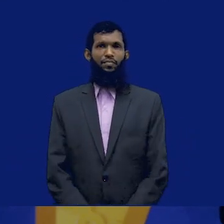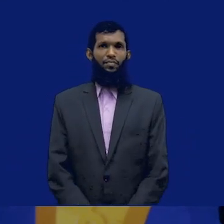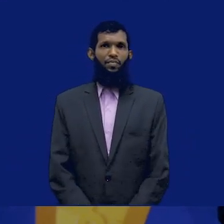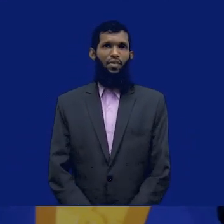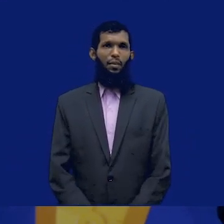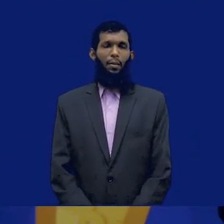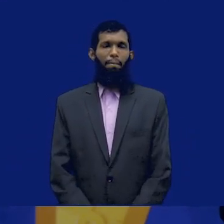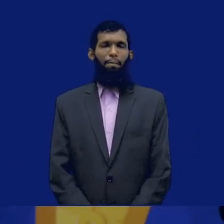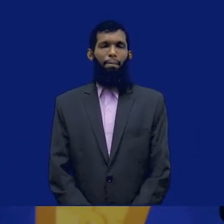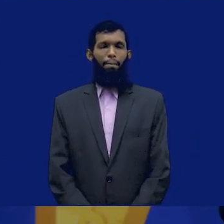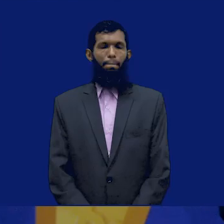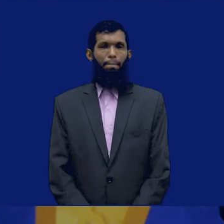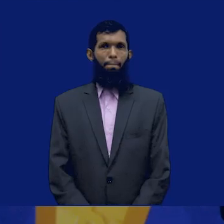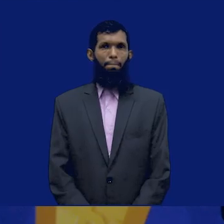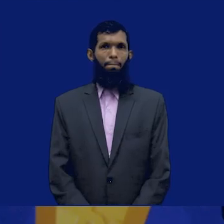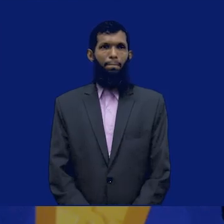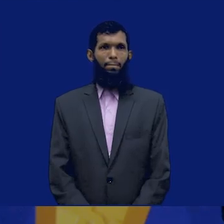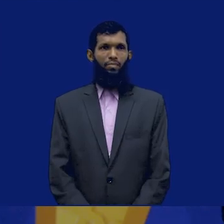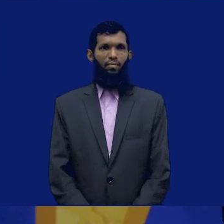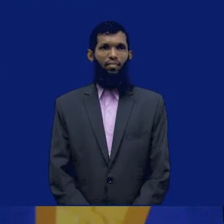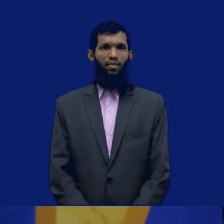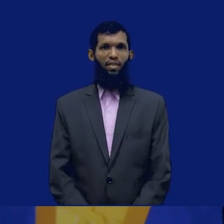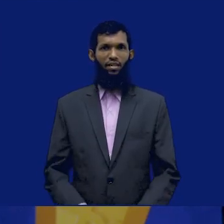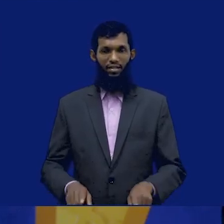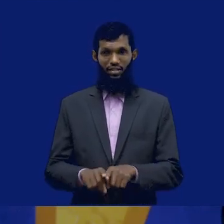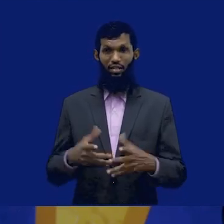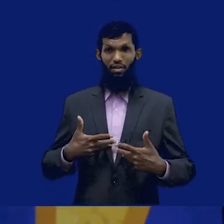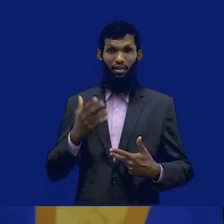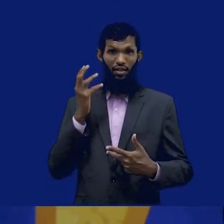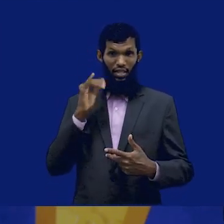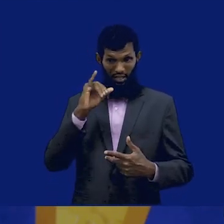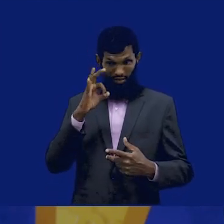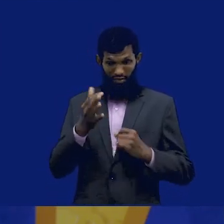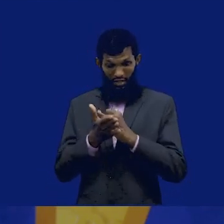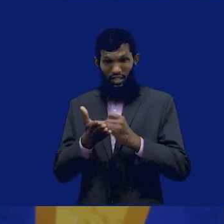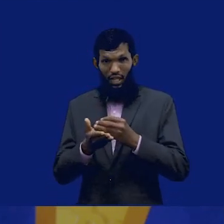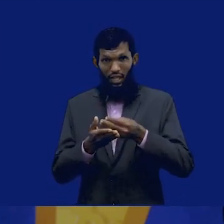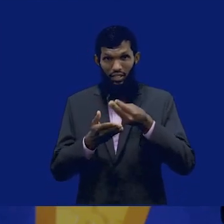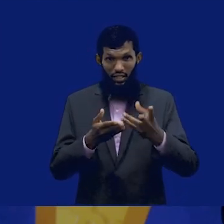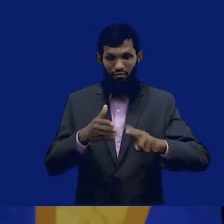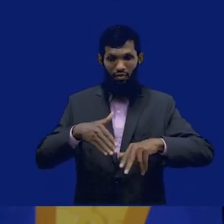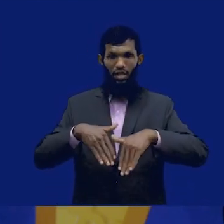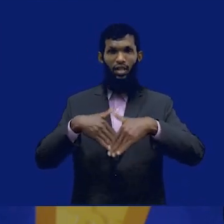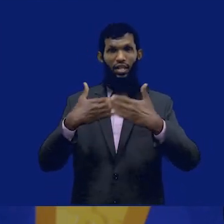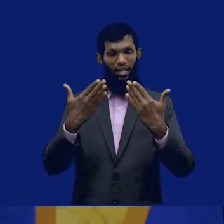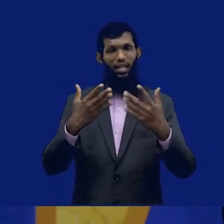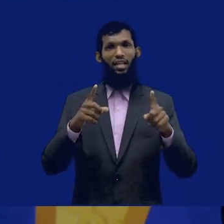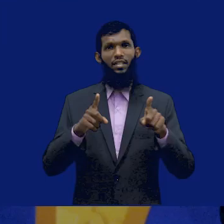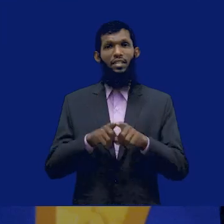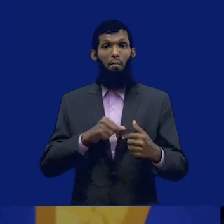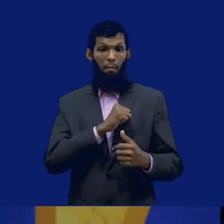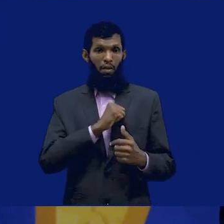And also, Allah subhanahu wa ta'ala saved those who give zakat from sadness and fear on the day of